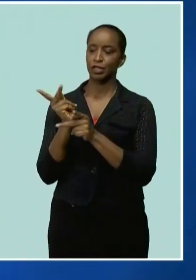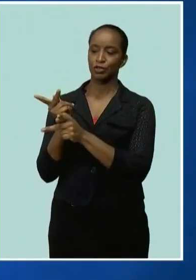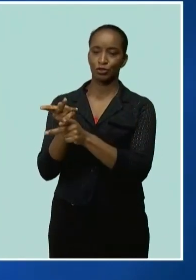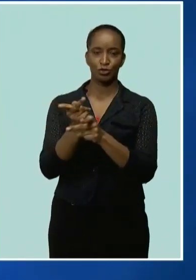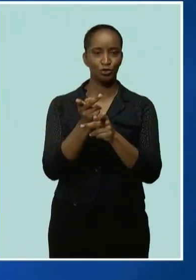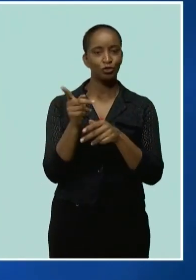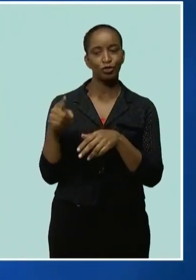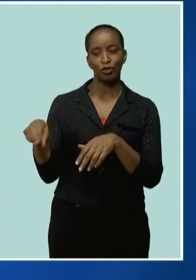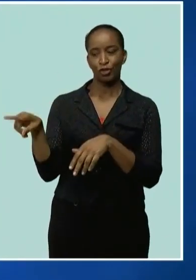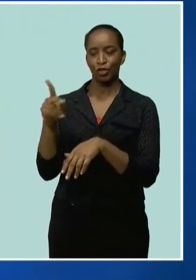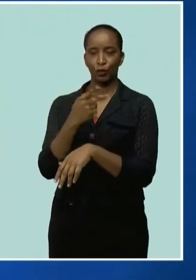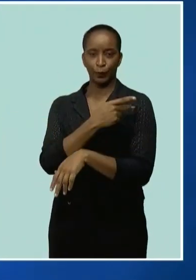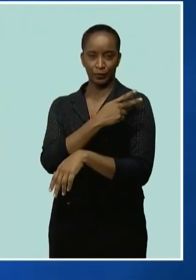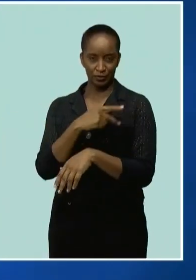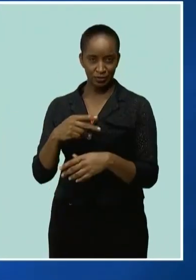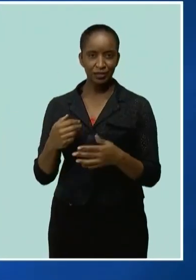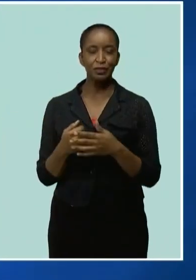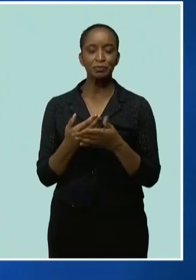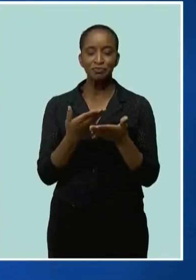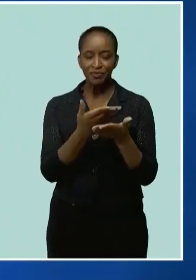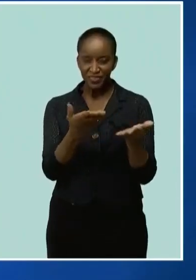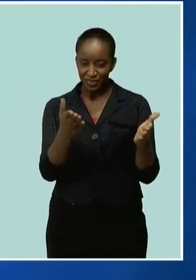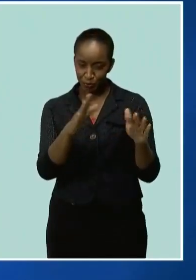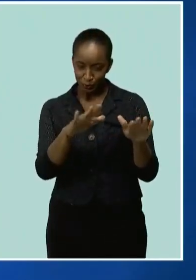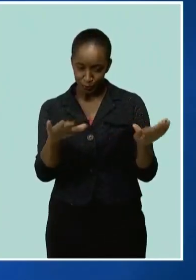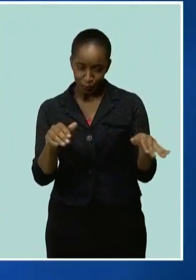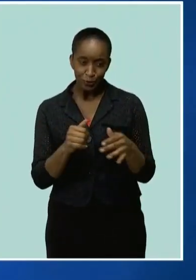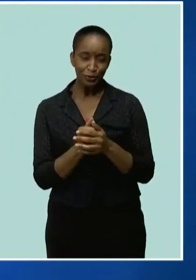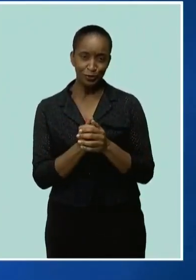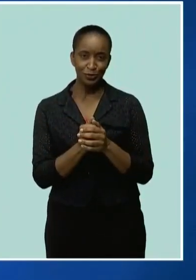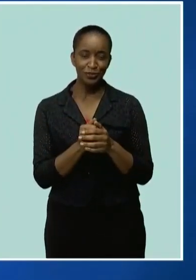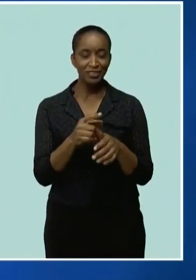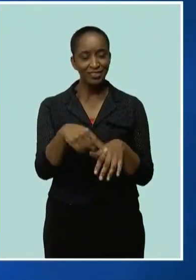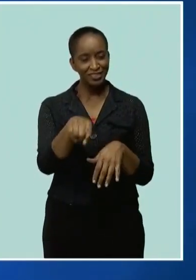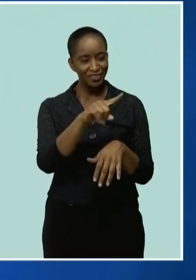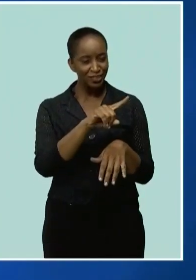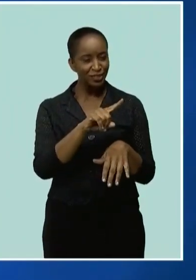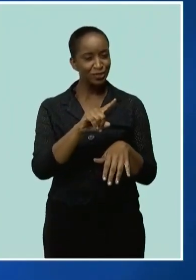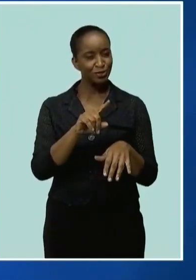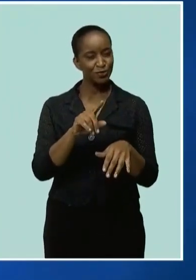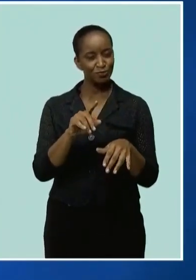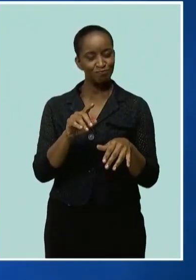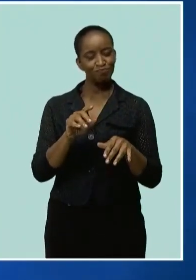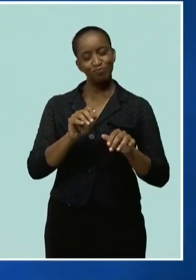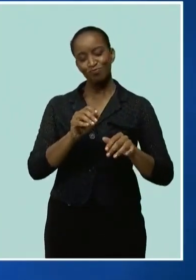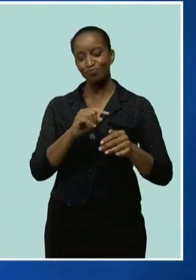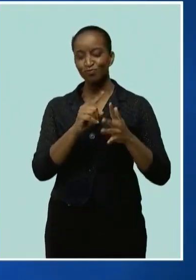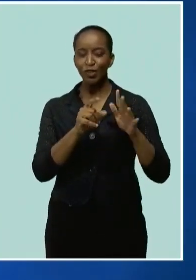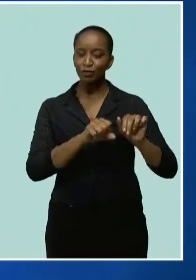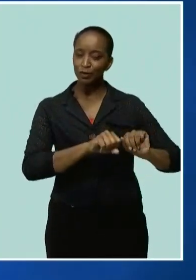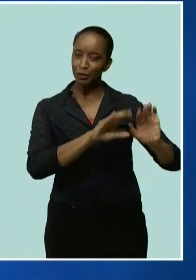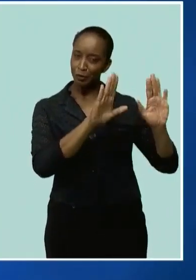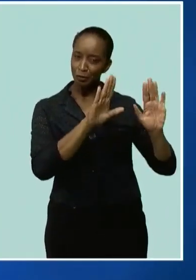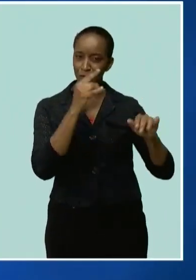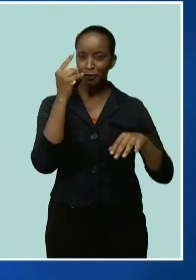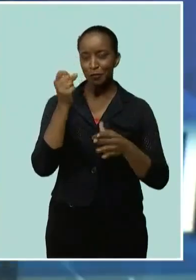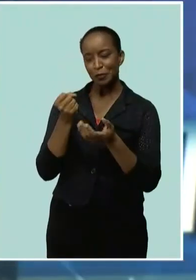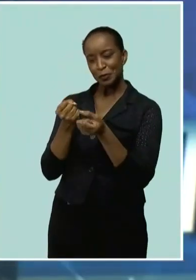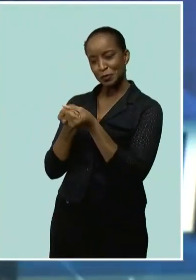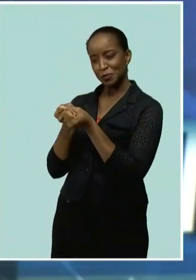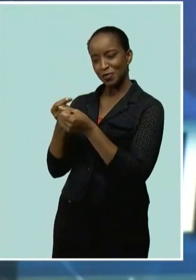And to our little ones, thank you for sacrificing to make our elderly clients a little bit more